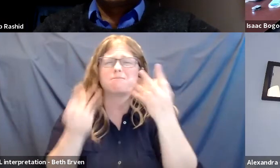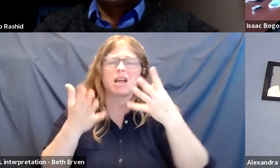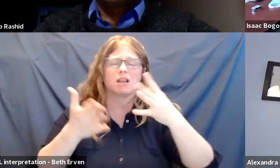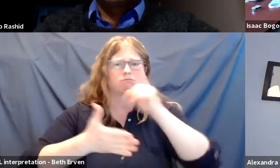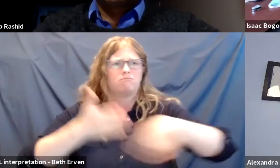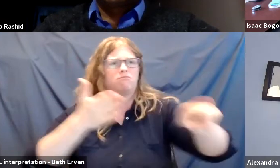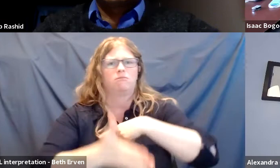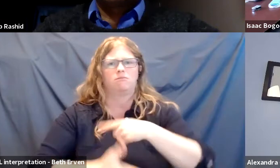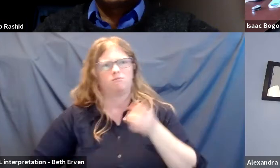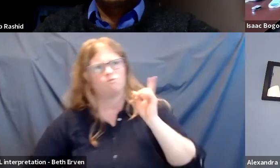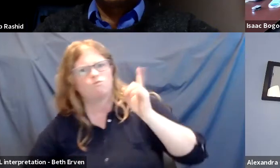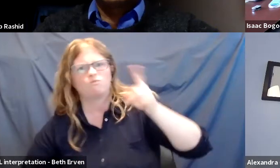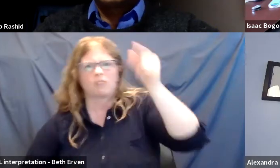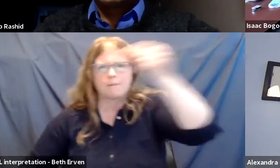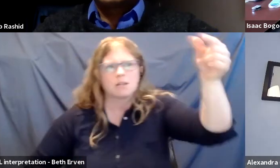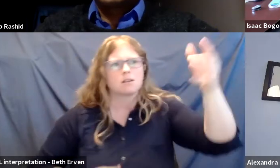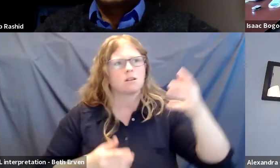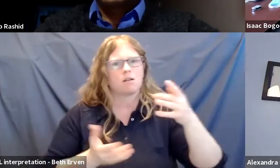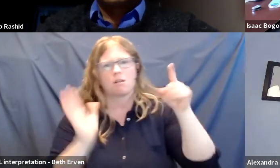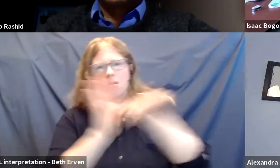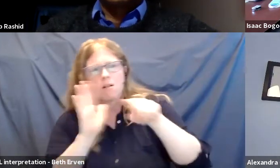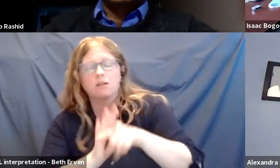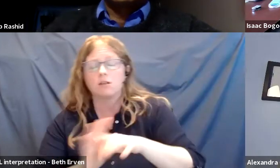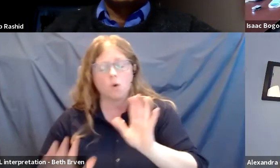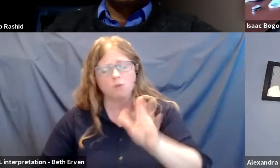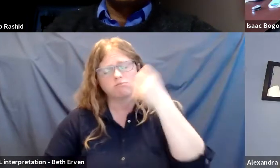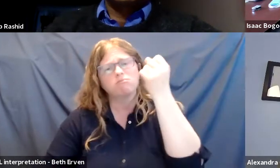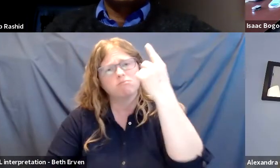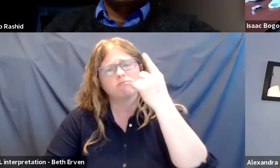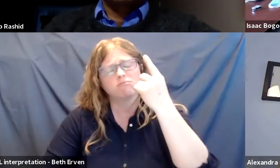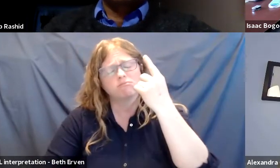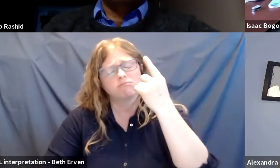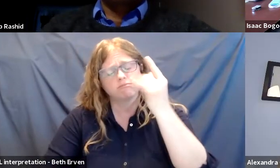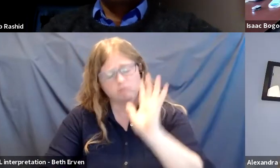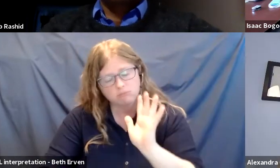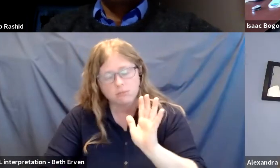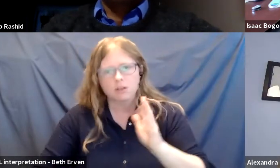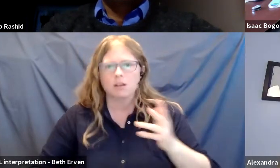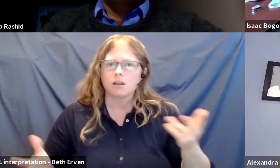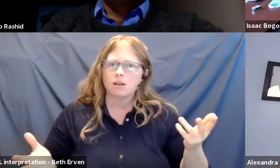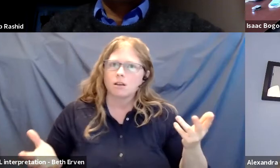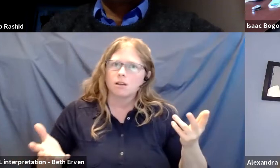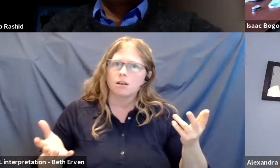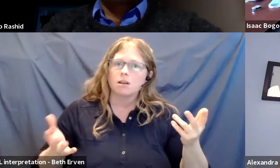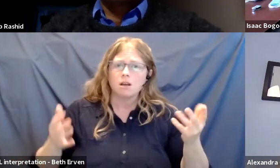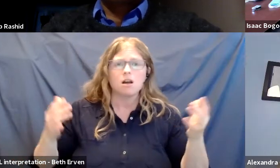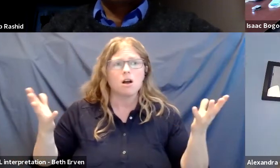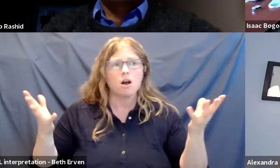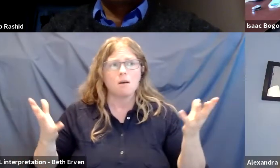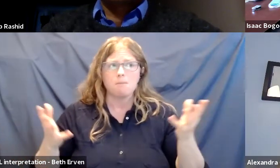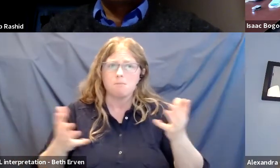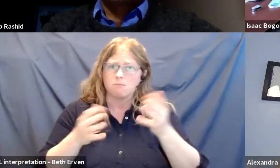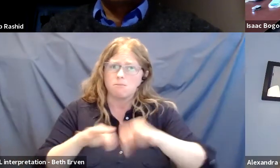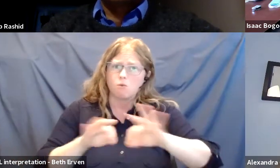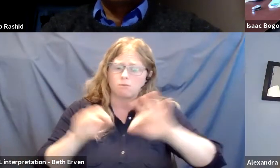to chat about them. I'm happy to chat about them. But, like, there's also some reasons to be happy.